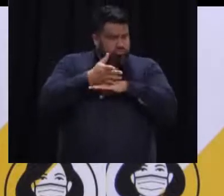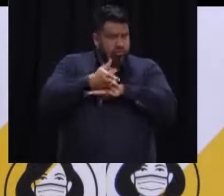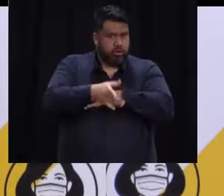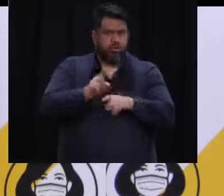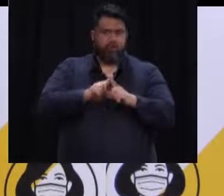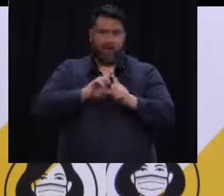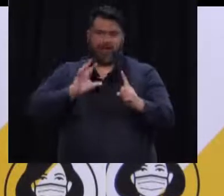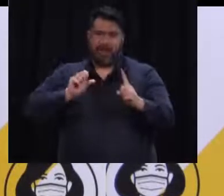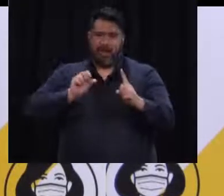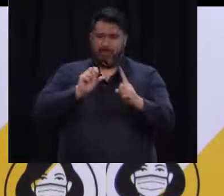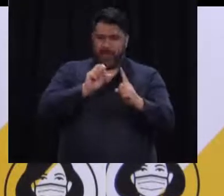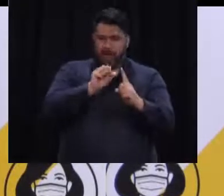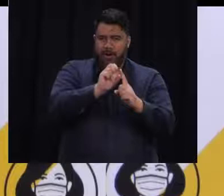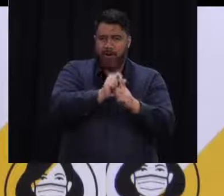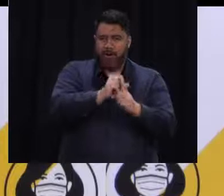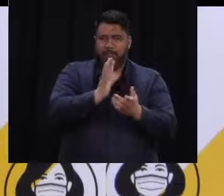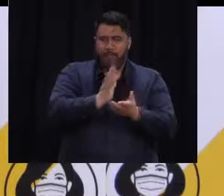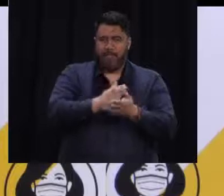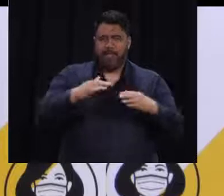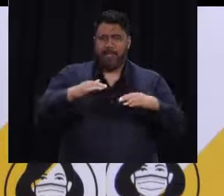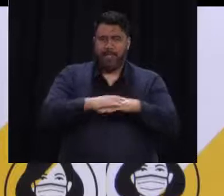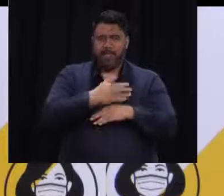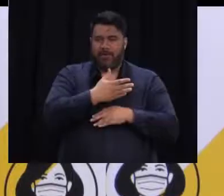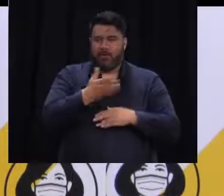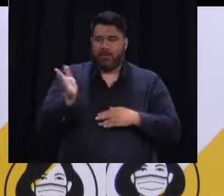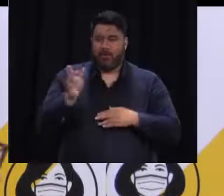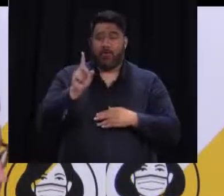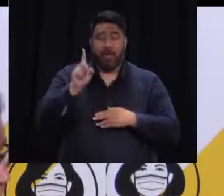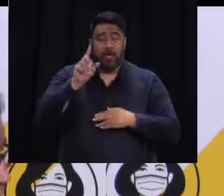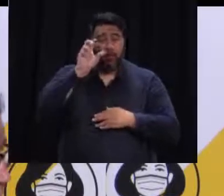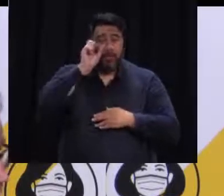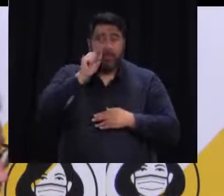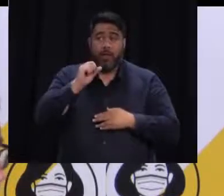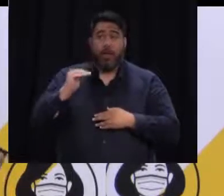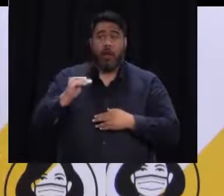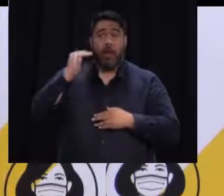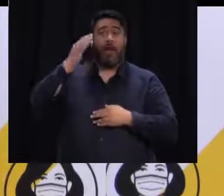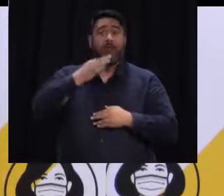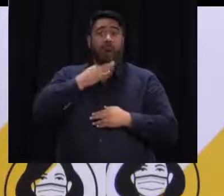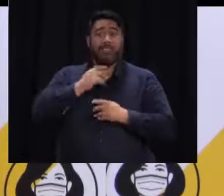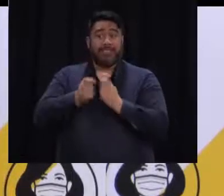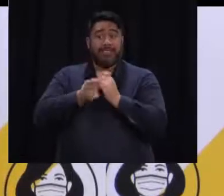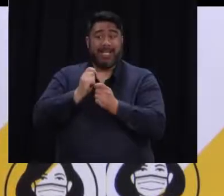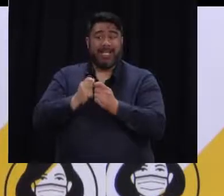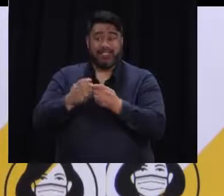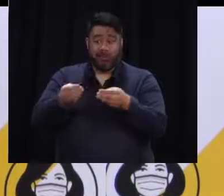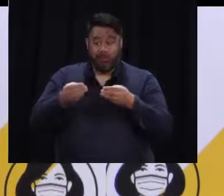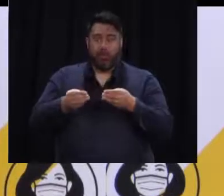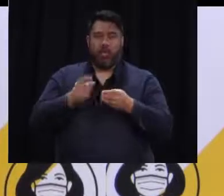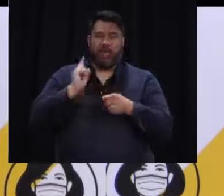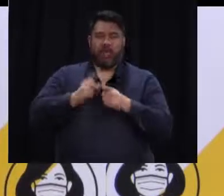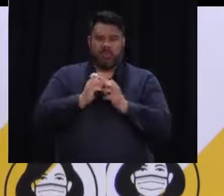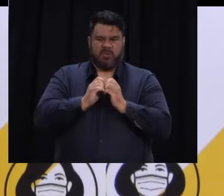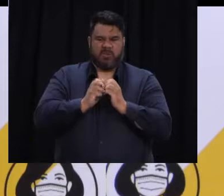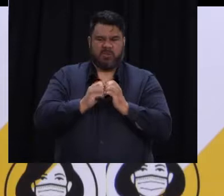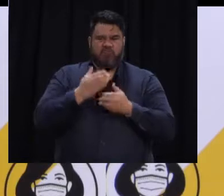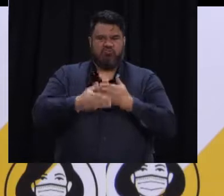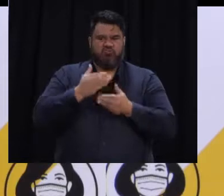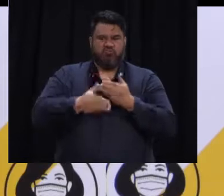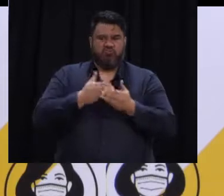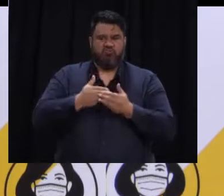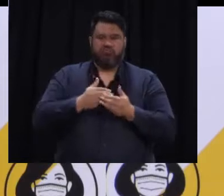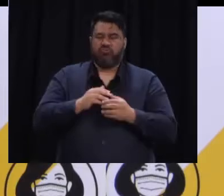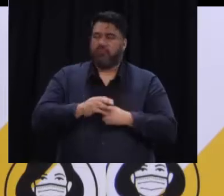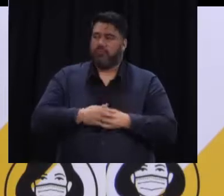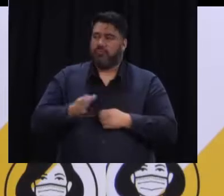backlog. Just to reiterate that any tests in high-risk people are turned around very quickly. And it would be fair to say that we've got a considerable focus